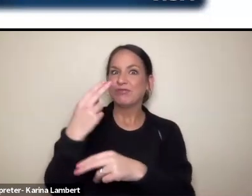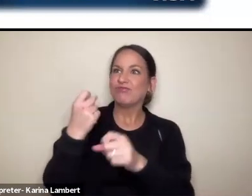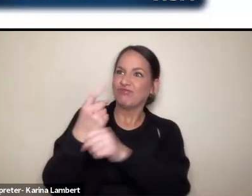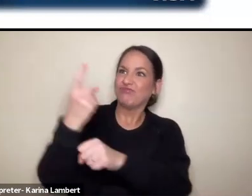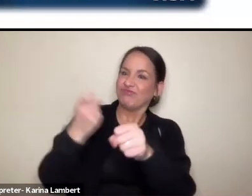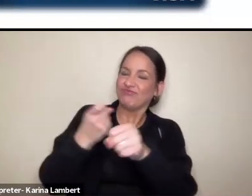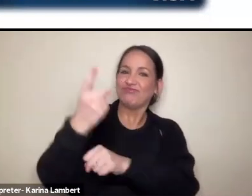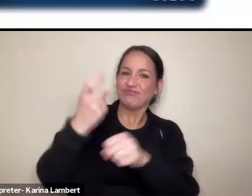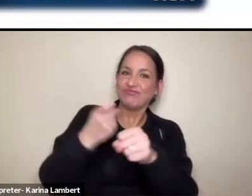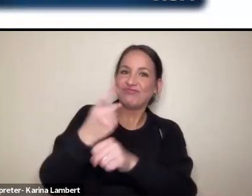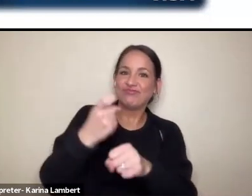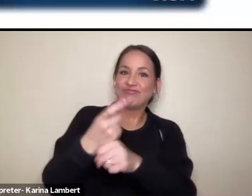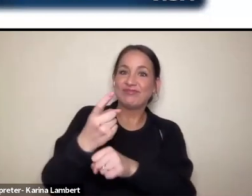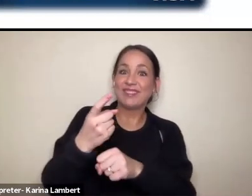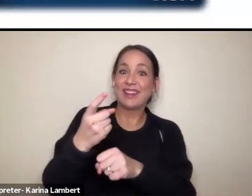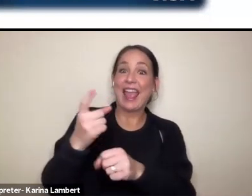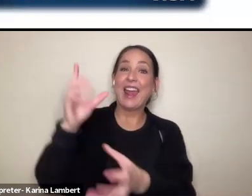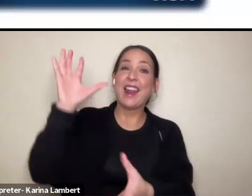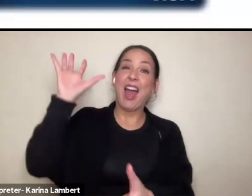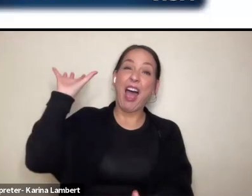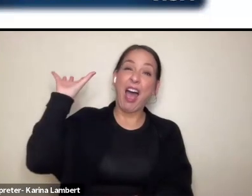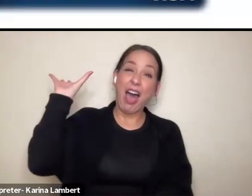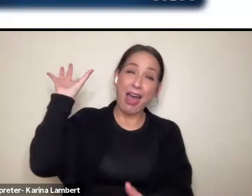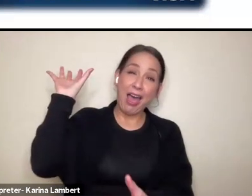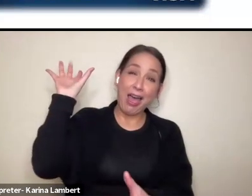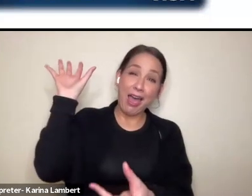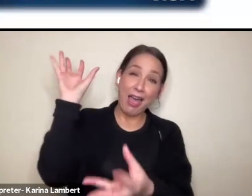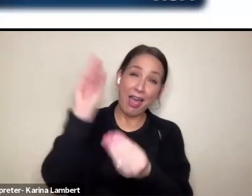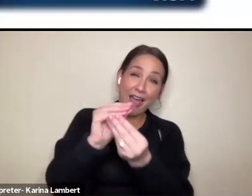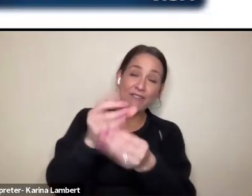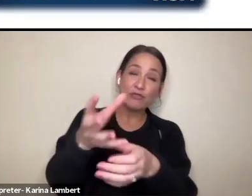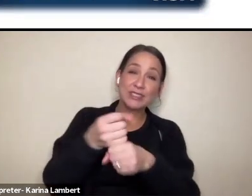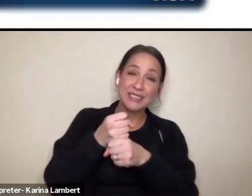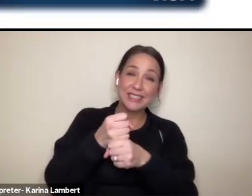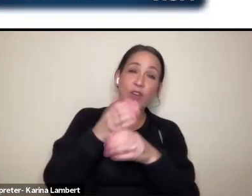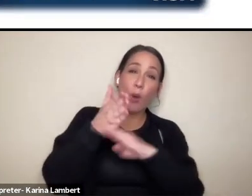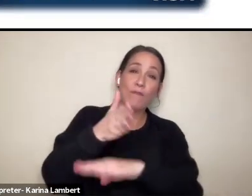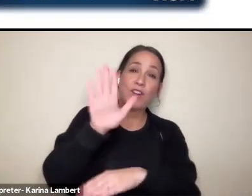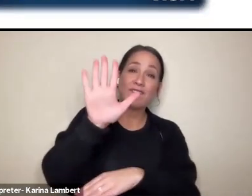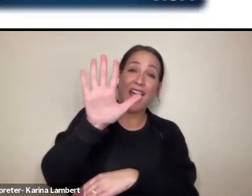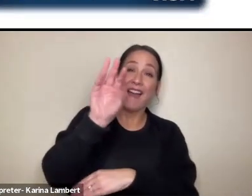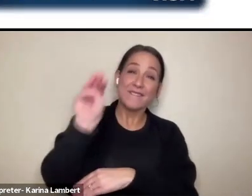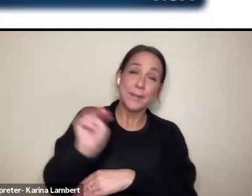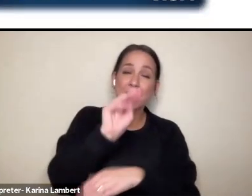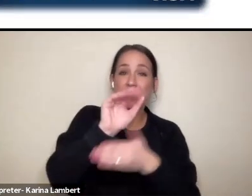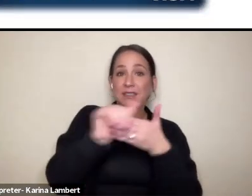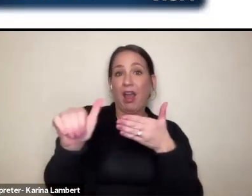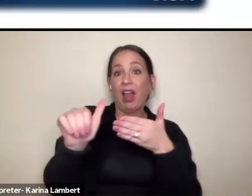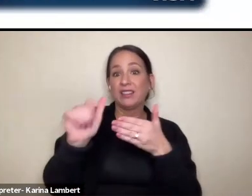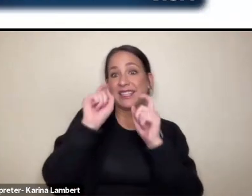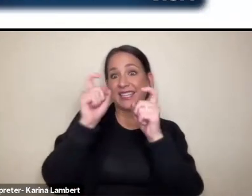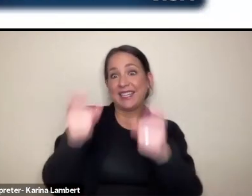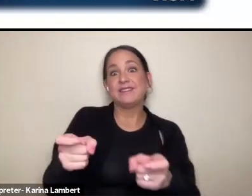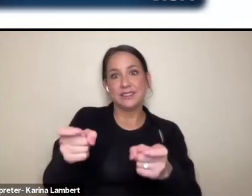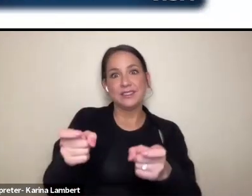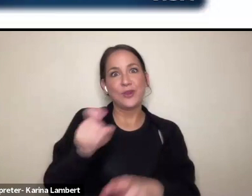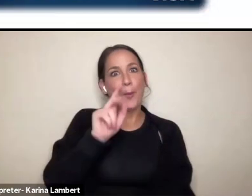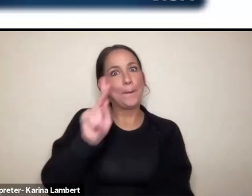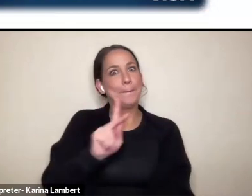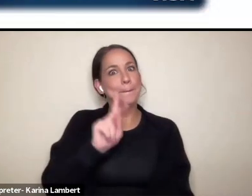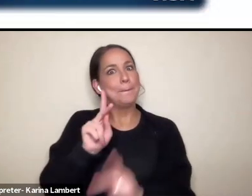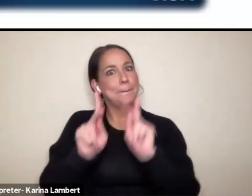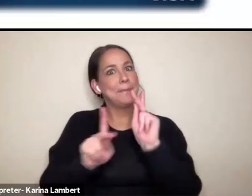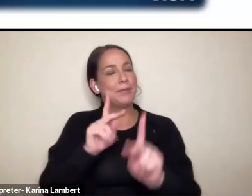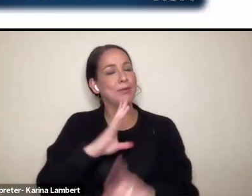7 years, have received over $5 million in gifts. So people do like that as an option. Instead of buying